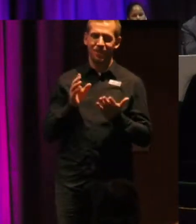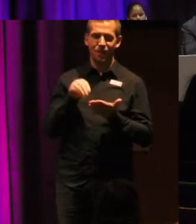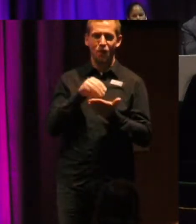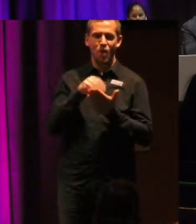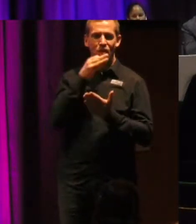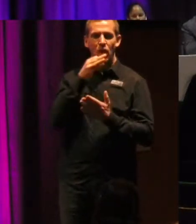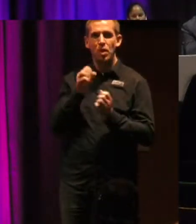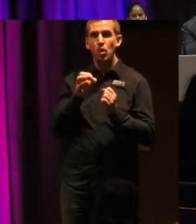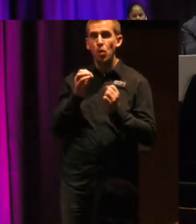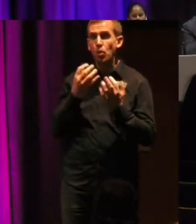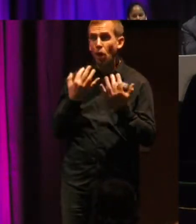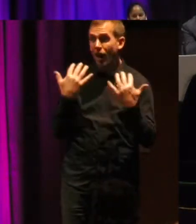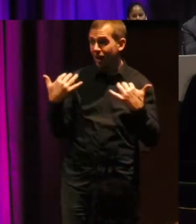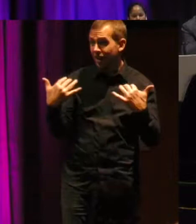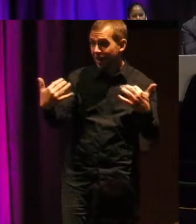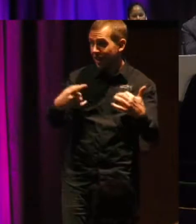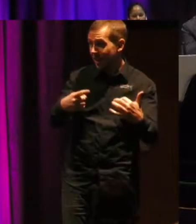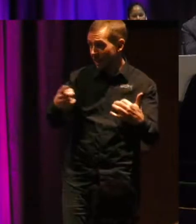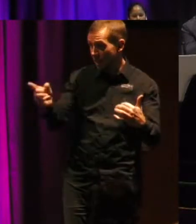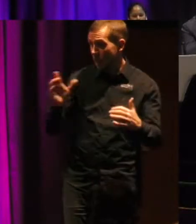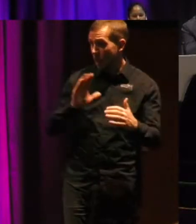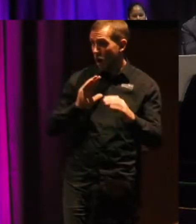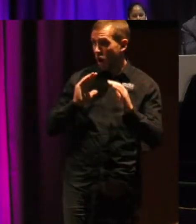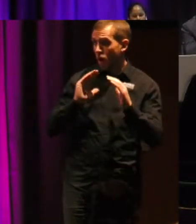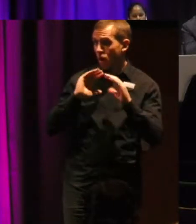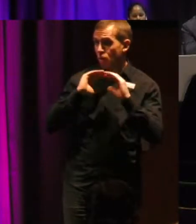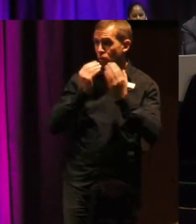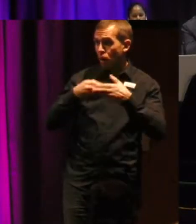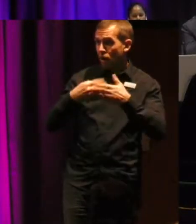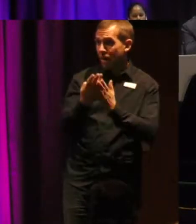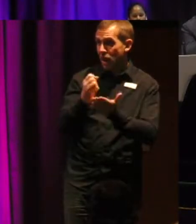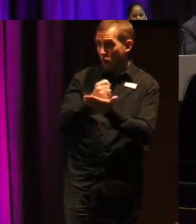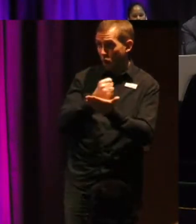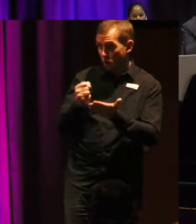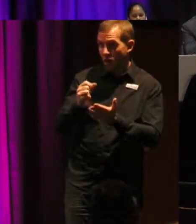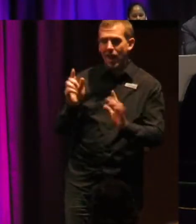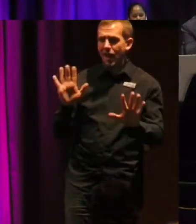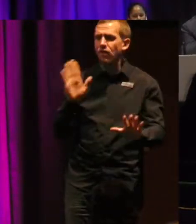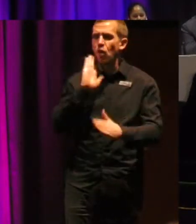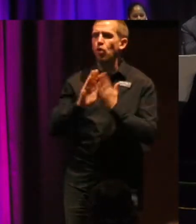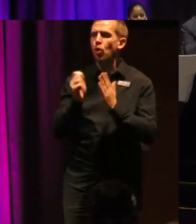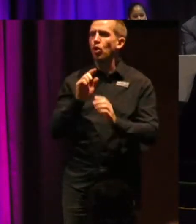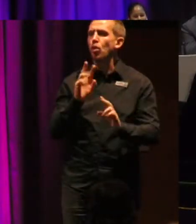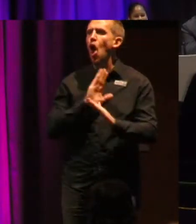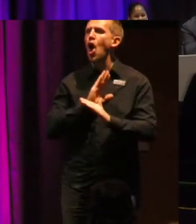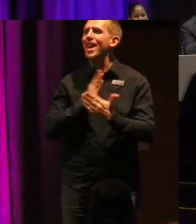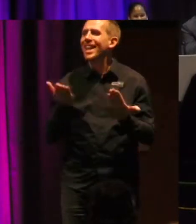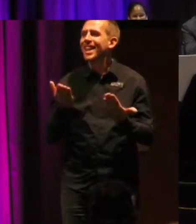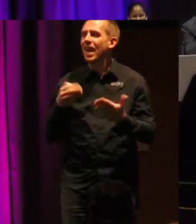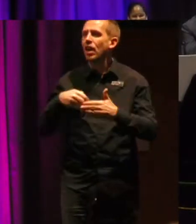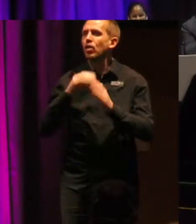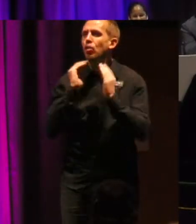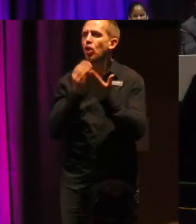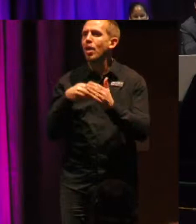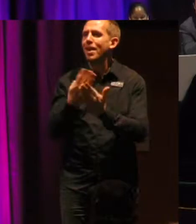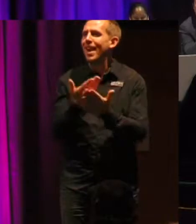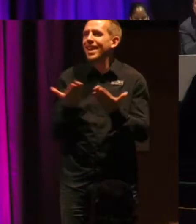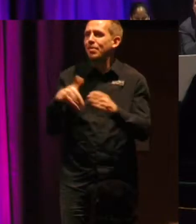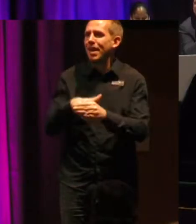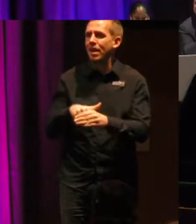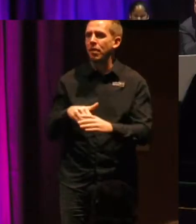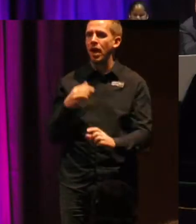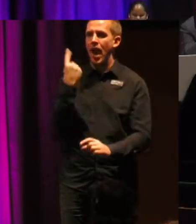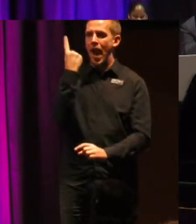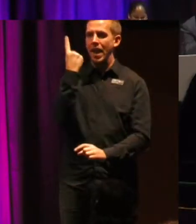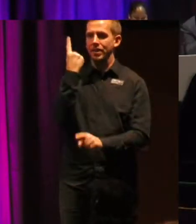many people in the audience actually have a social media account? Is there someone in the audience that doesn't have a social media account? So one